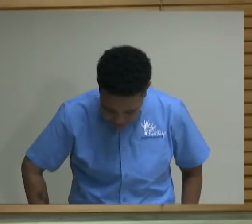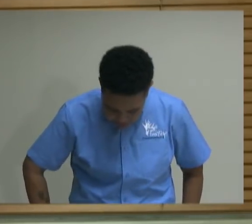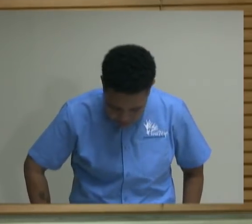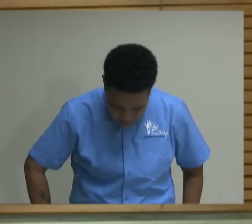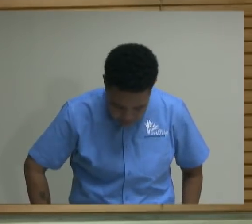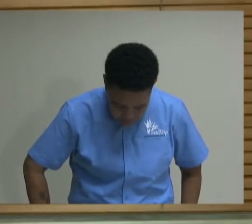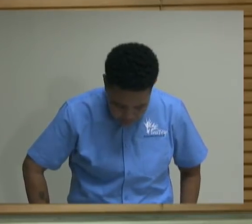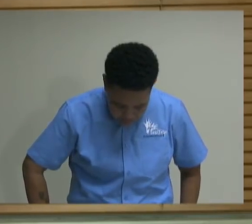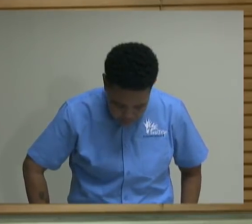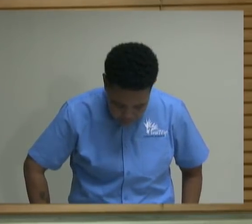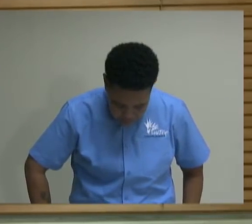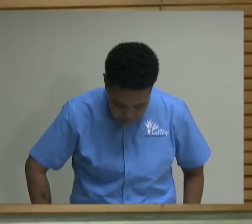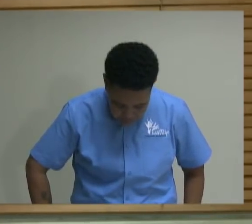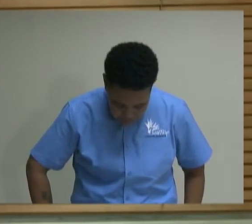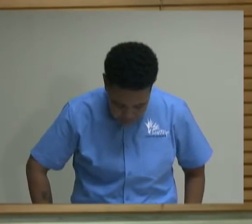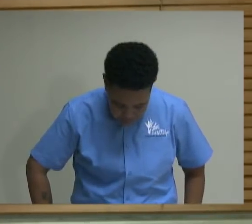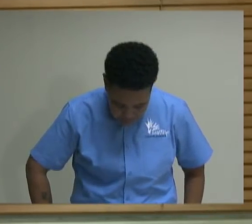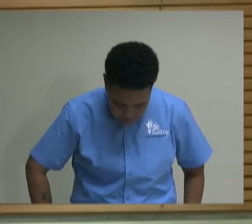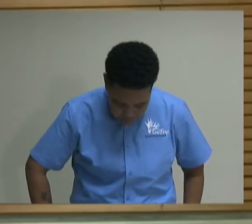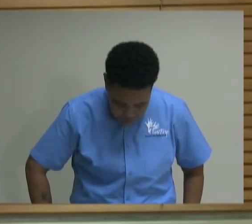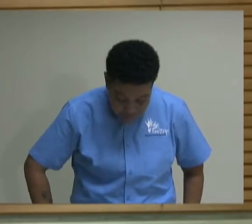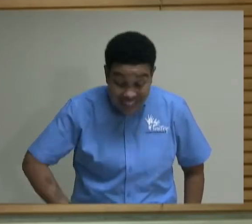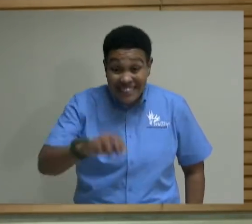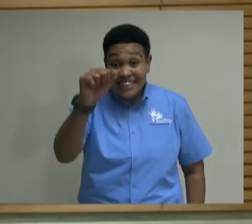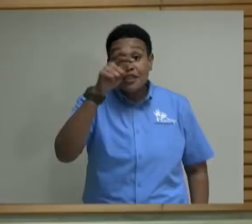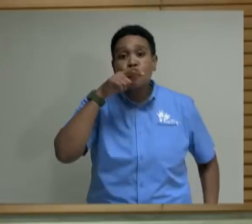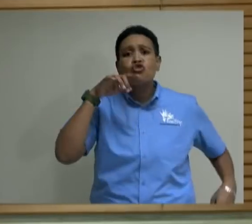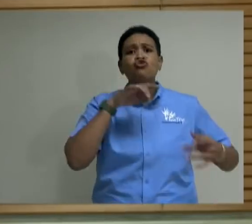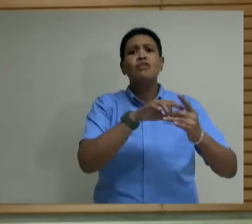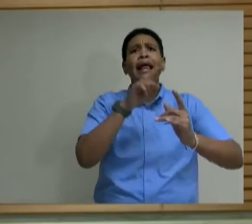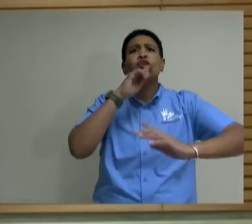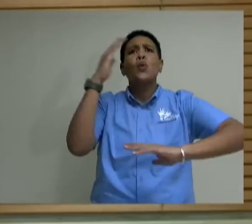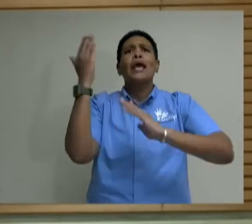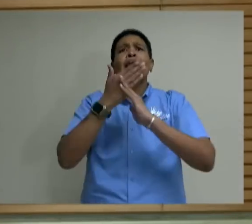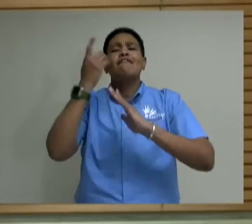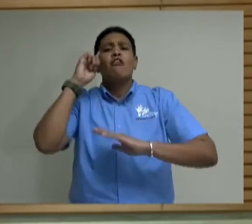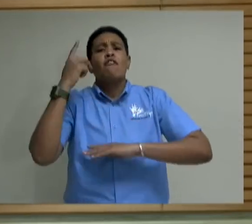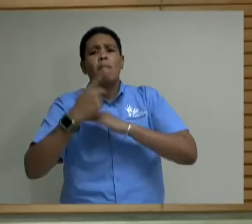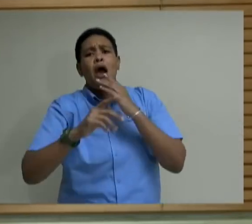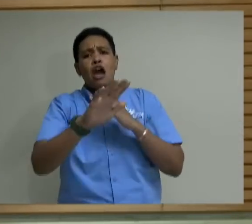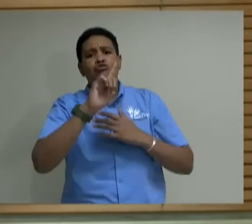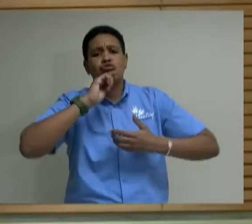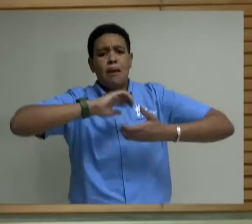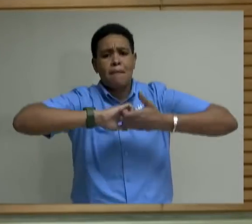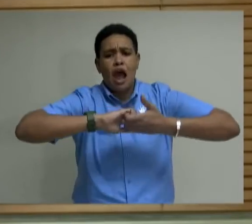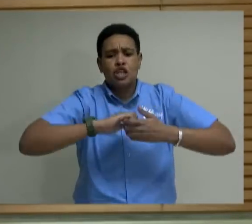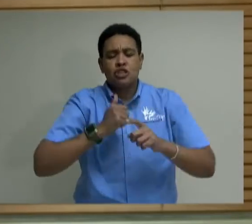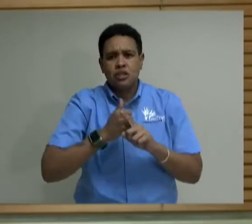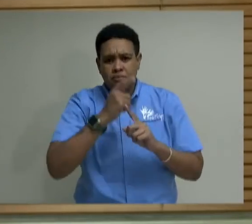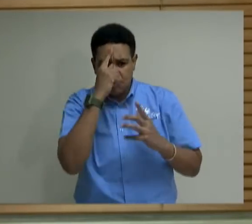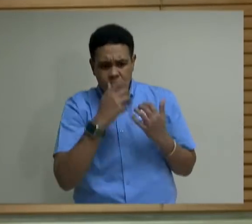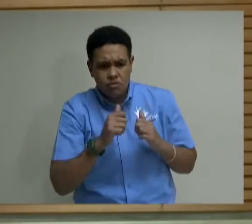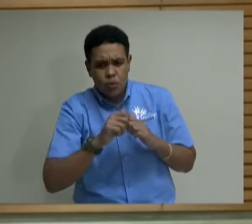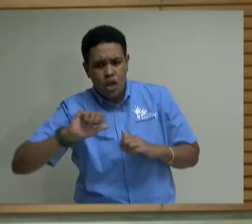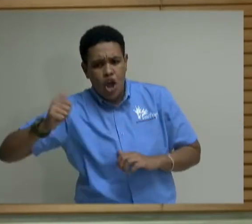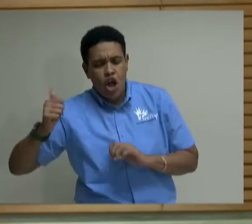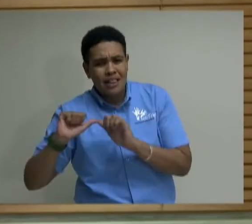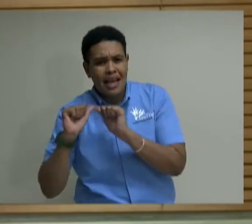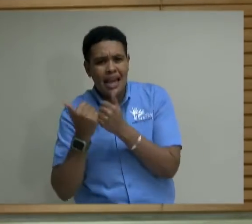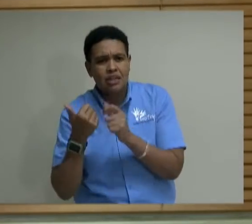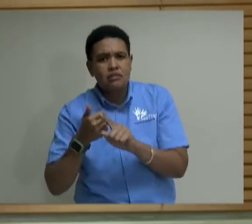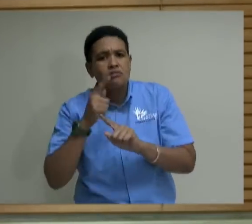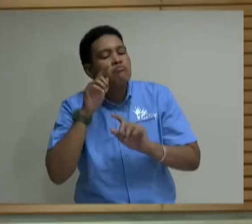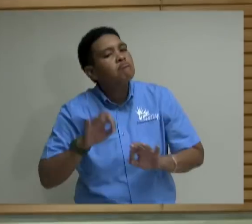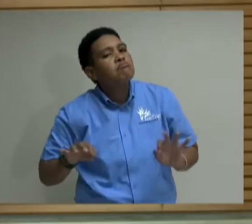Go ahead. Oh, yes. So in terms of the interventions for the parish, the partnerships with the other agencies were